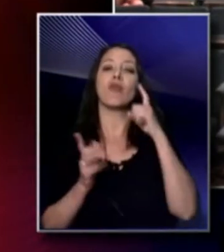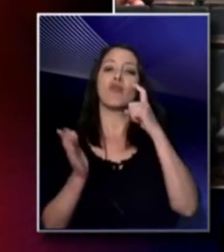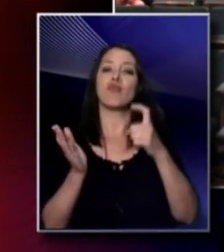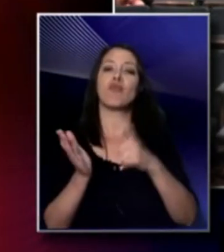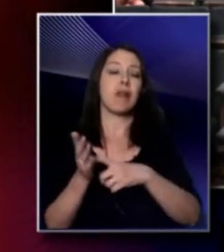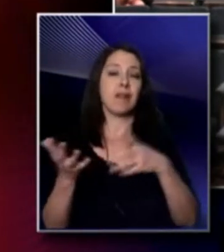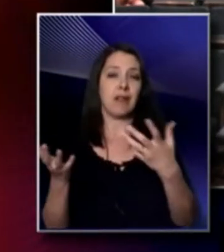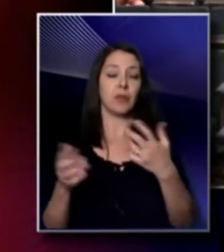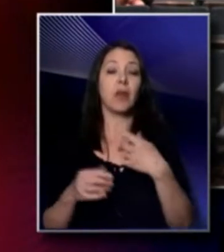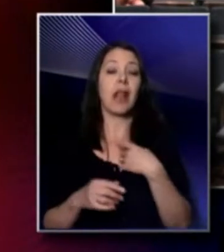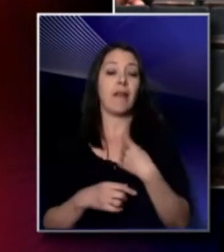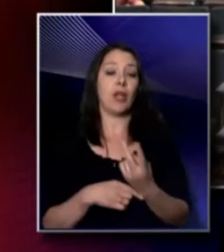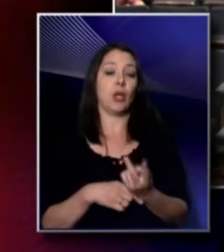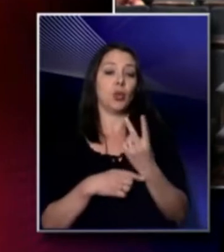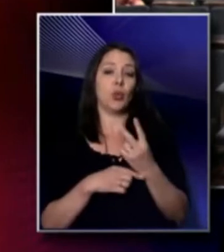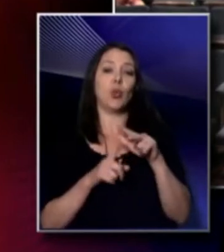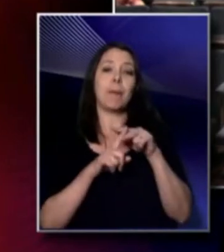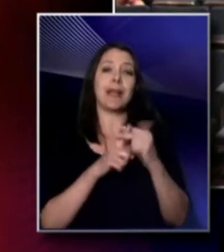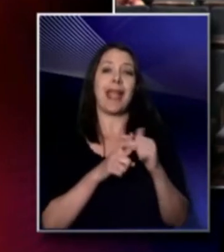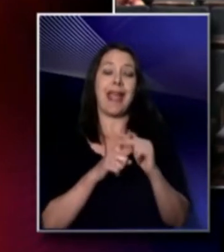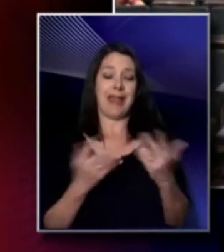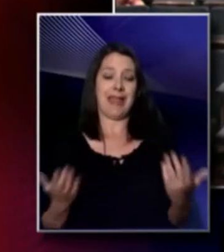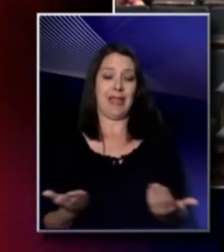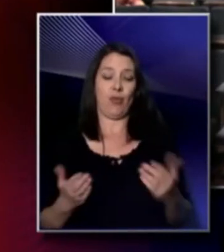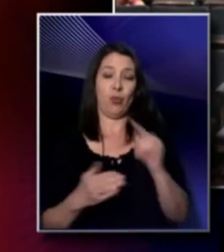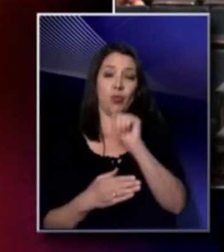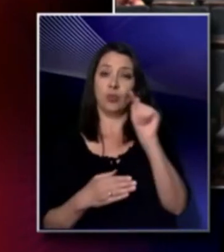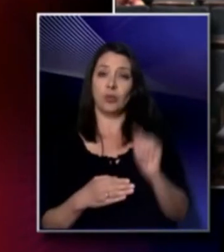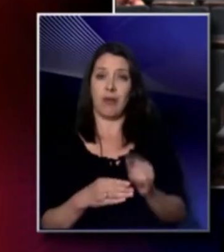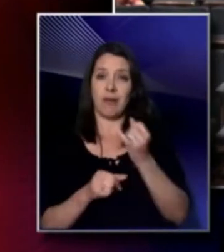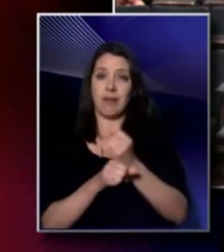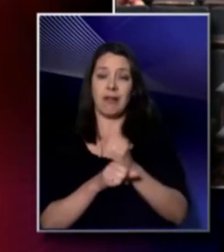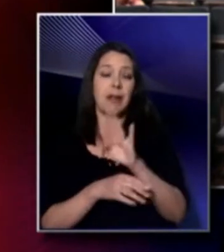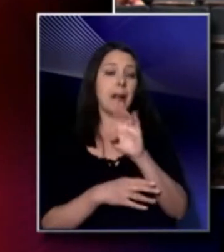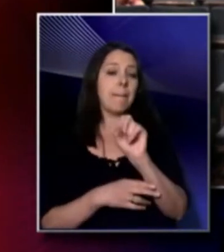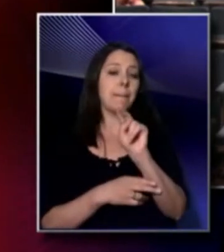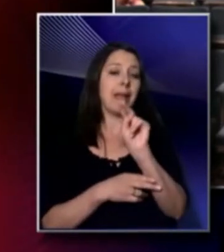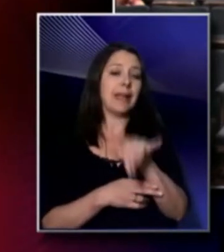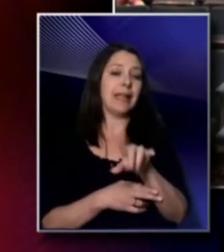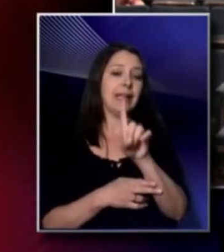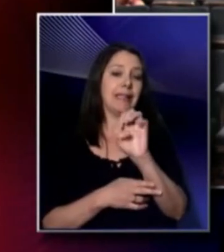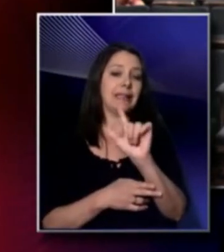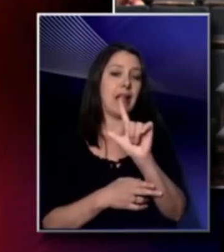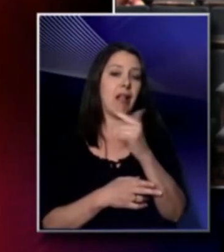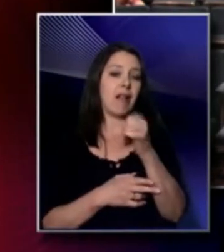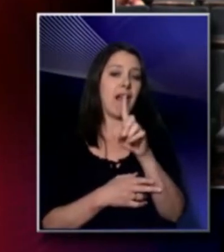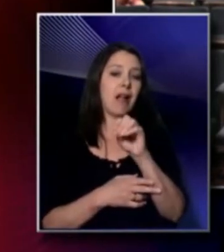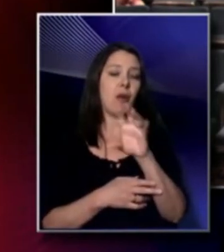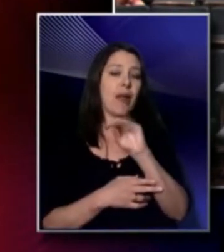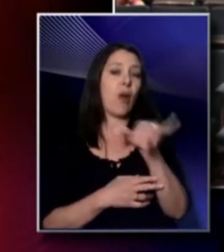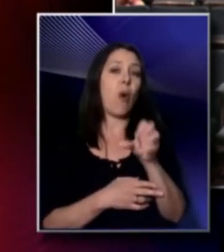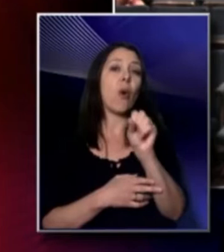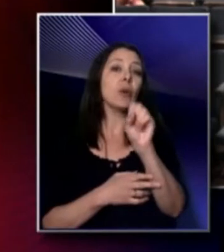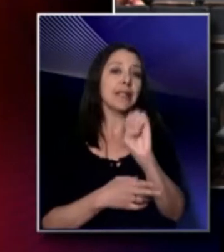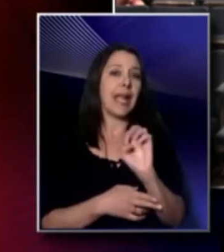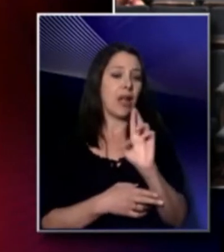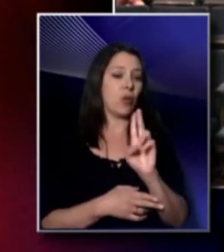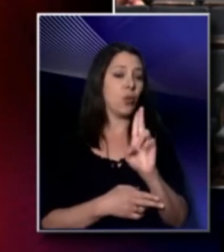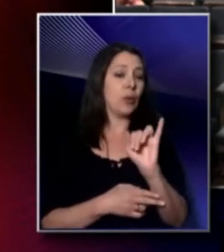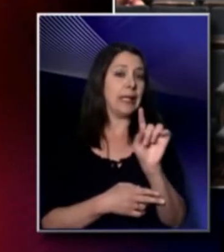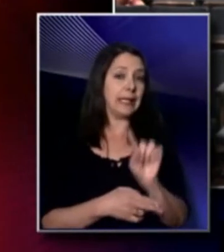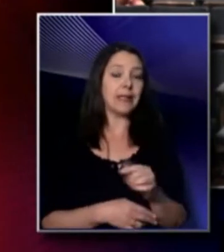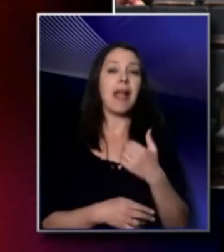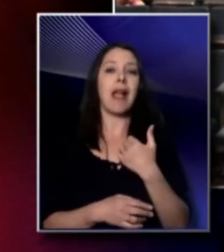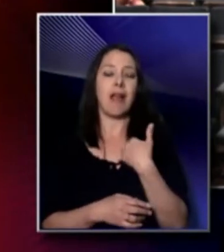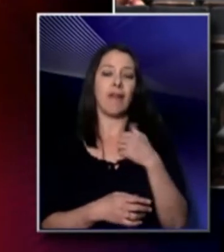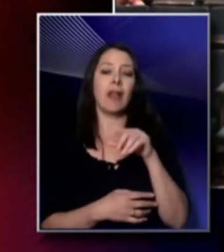First, our two mechanics down here in Tucson, Benny Delgado and Jose Rios, had DPS